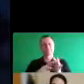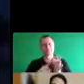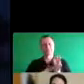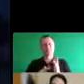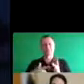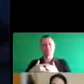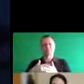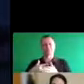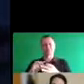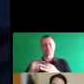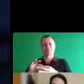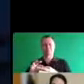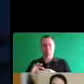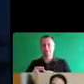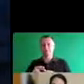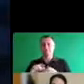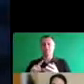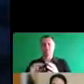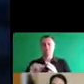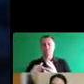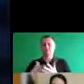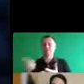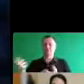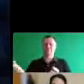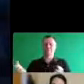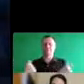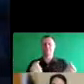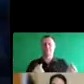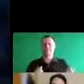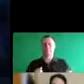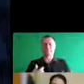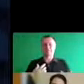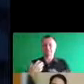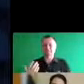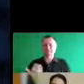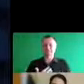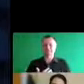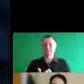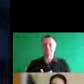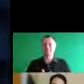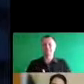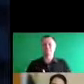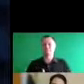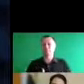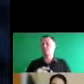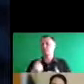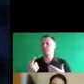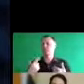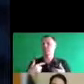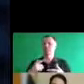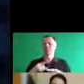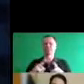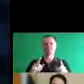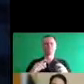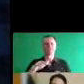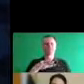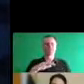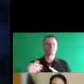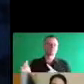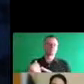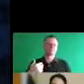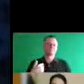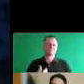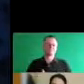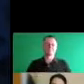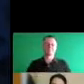to these different lands and terrains that I've lived in that have impacted me. And so for